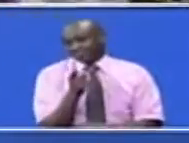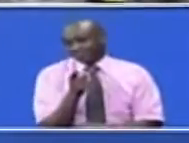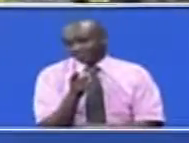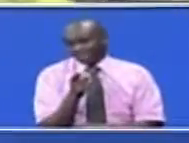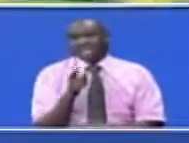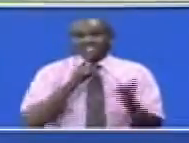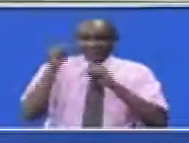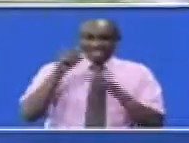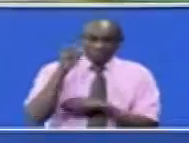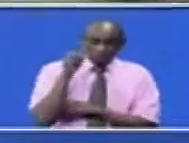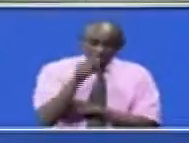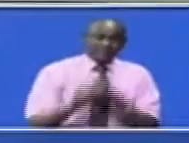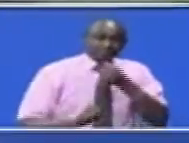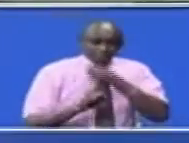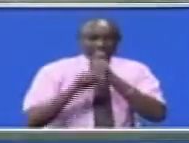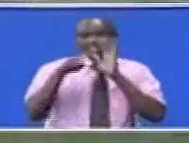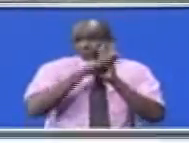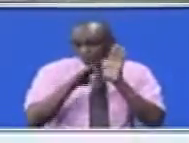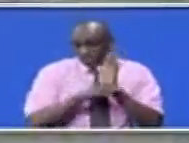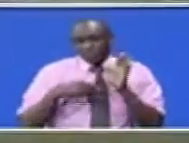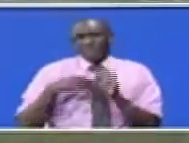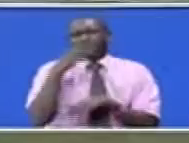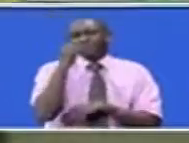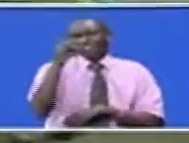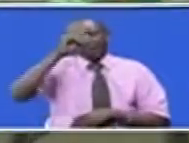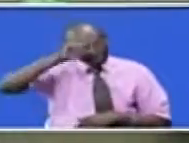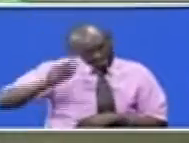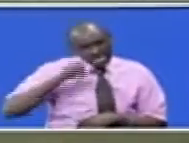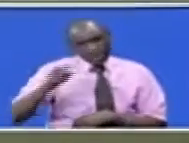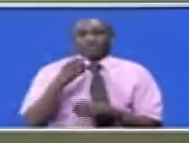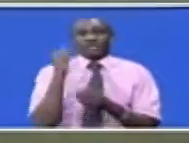Safaricom Limited sponsored the program to a tune of 50 million Kenyan shillings.